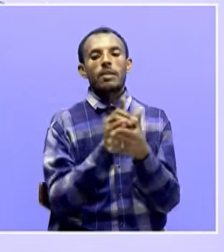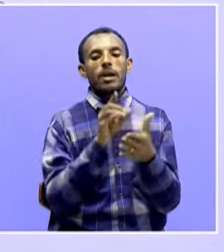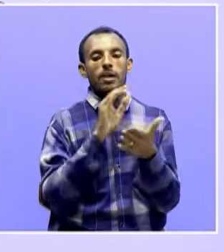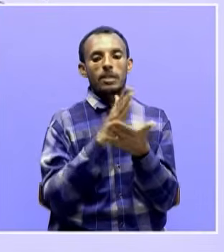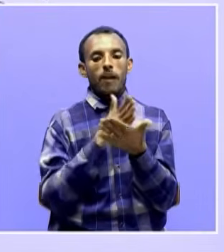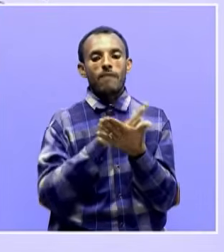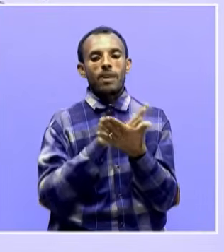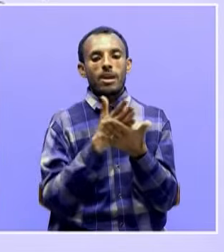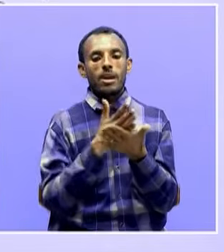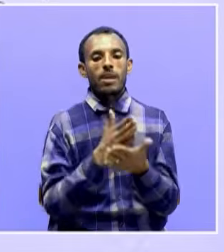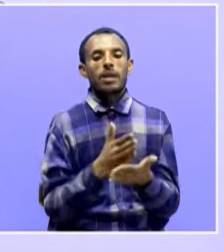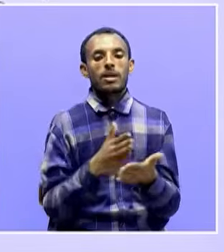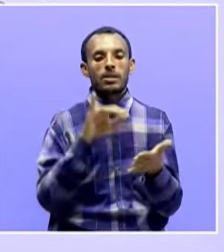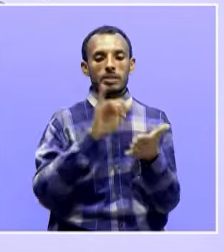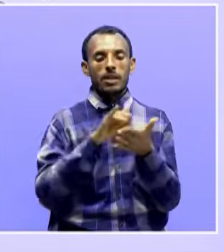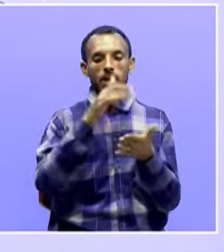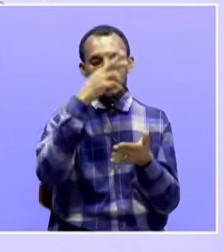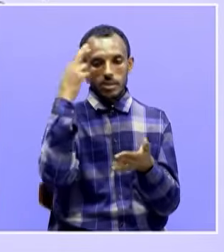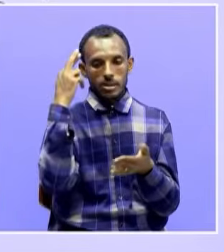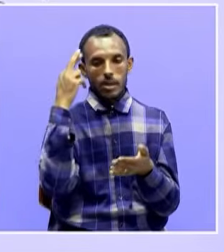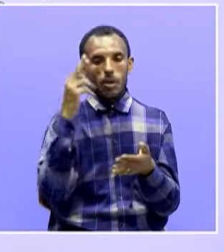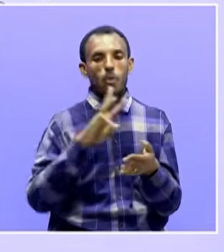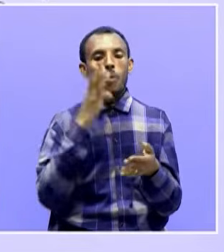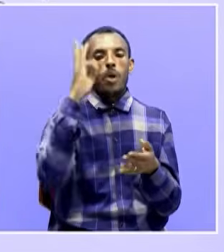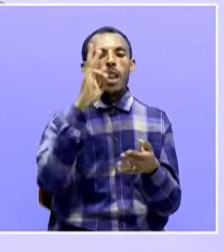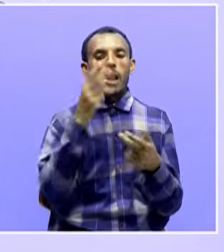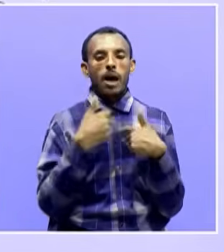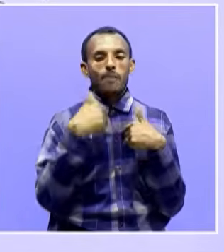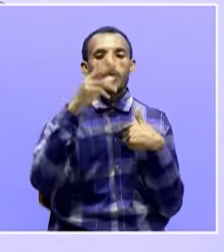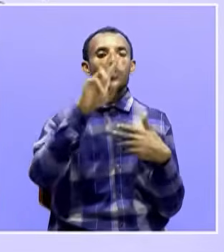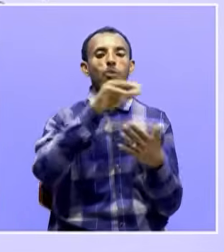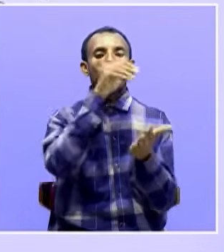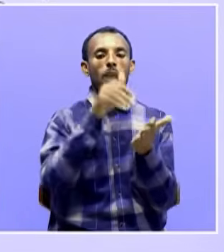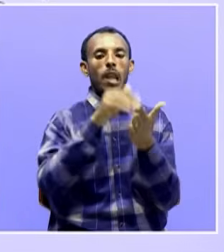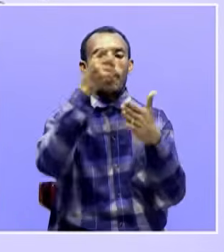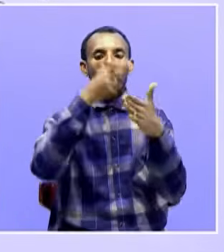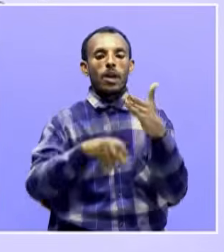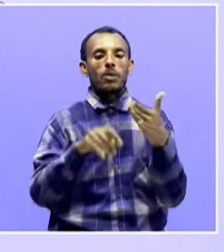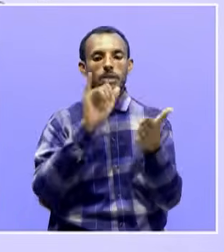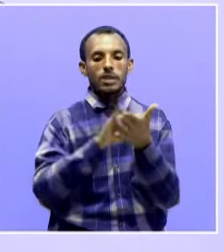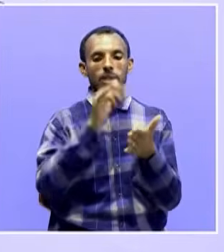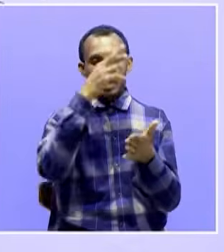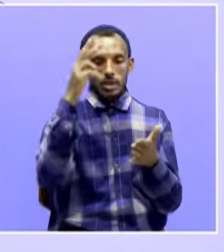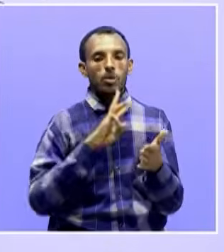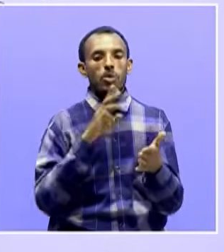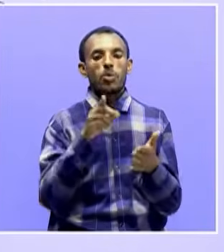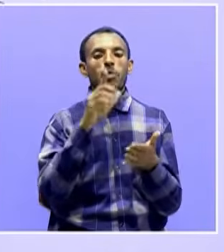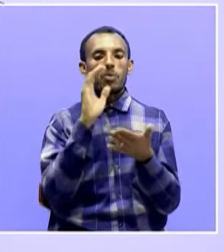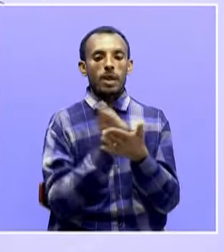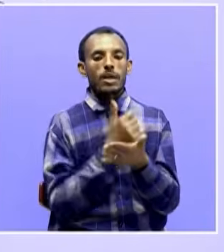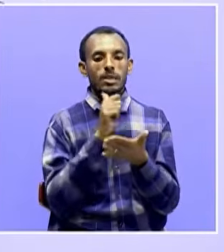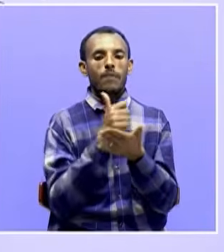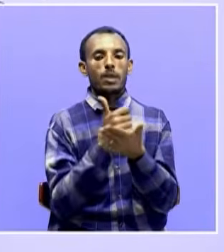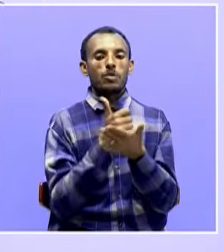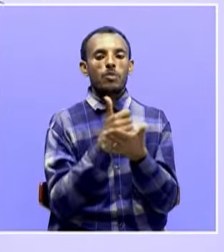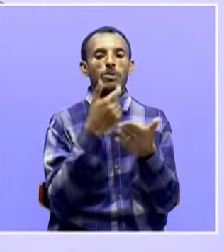even, in that case, we will have 2 middle values. So in that case, you have to take the average of those